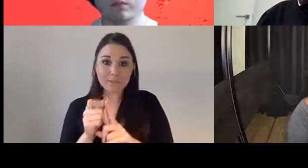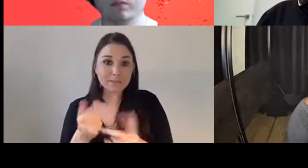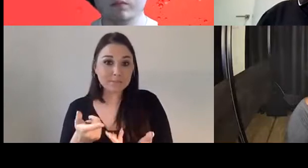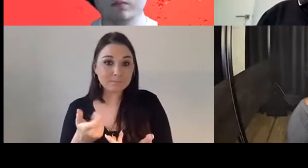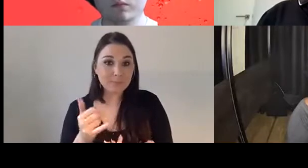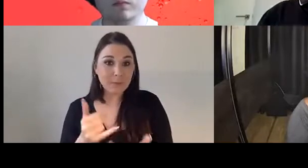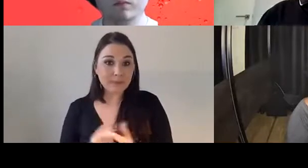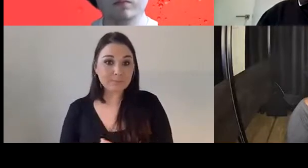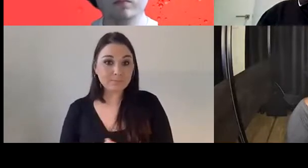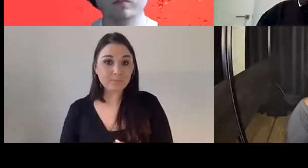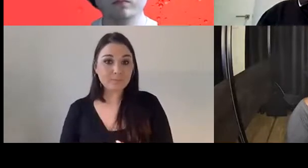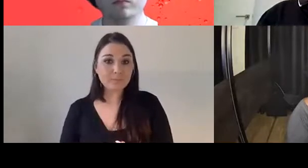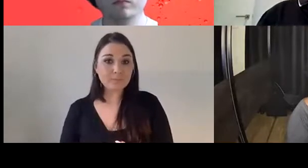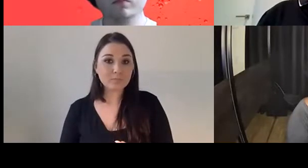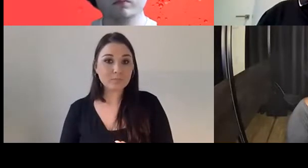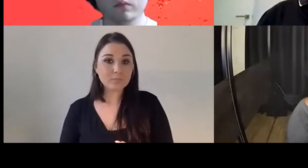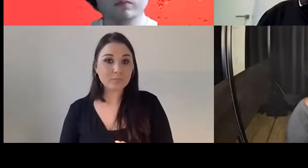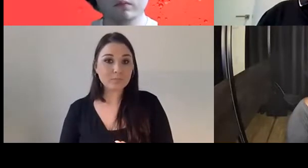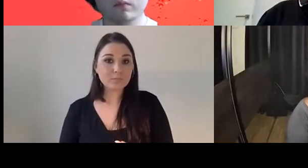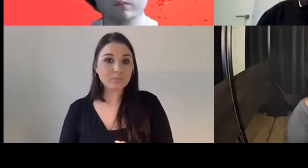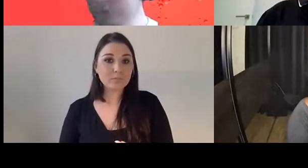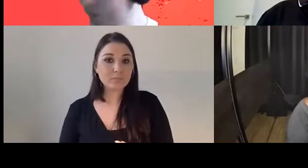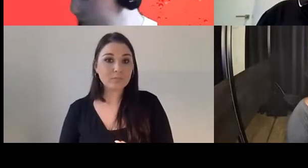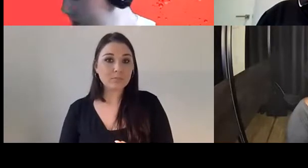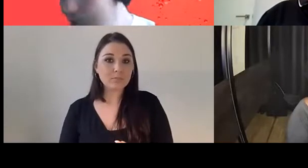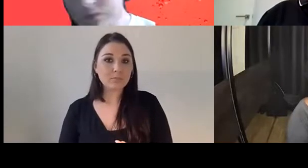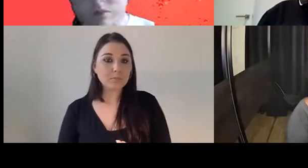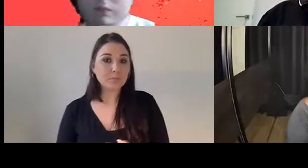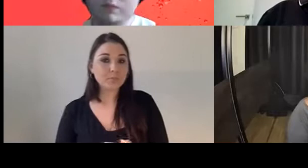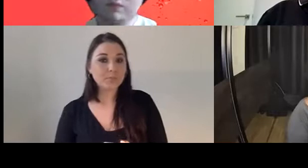Yeah, I think this is an interesting dilemma.